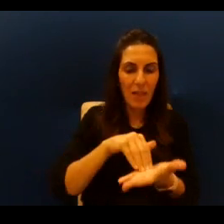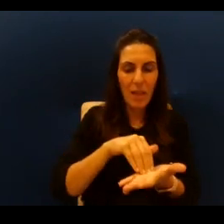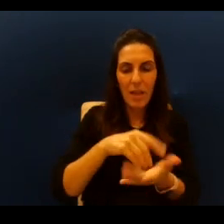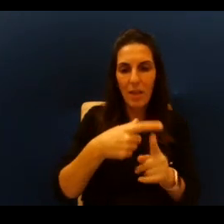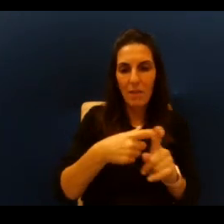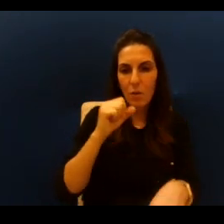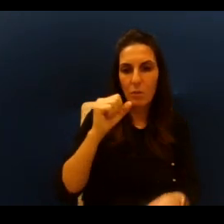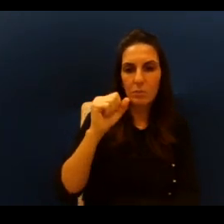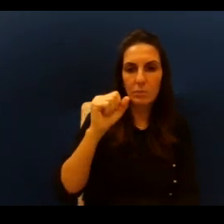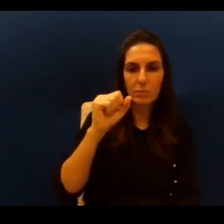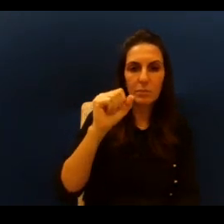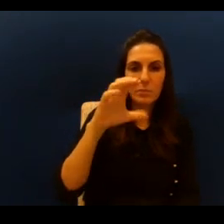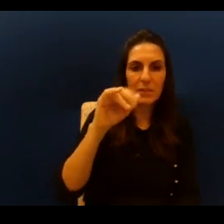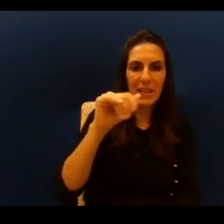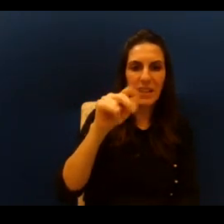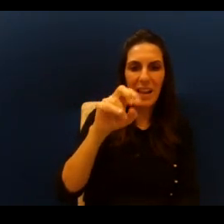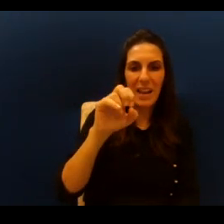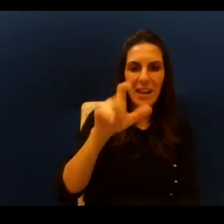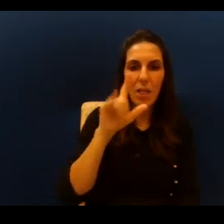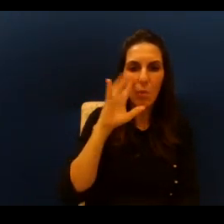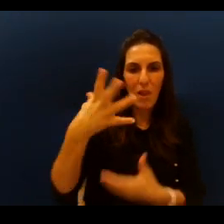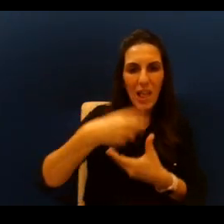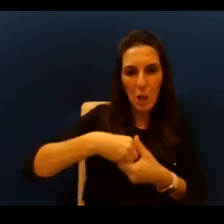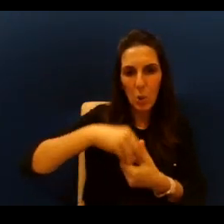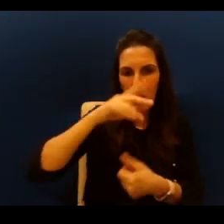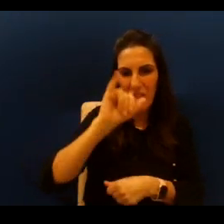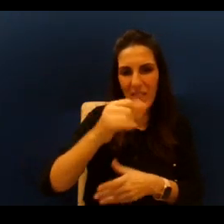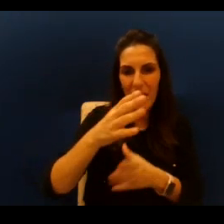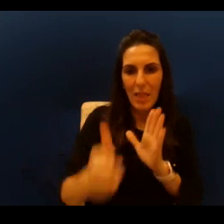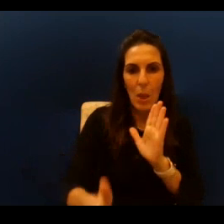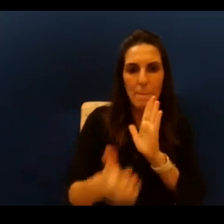also included in this amendment.